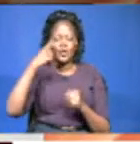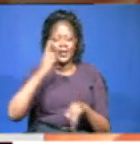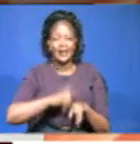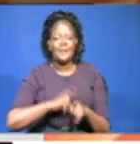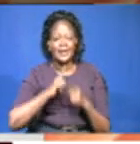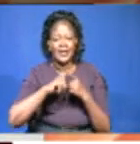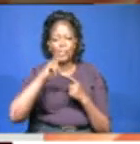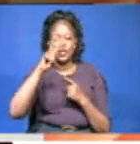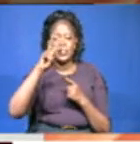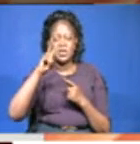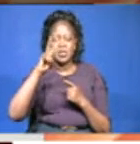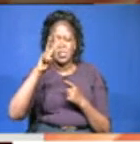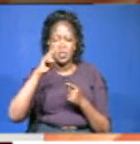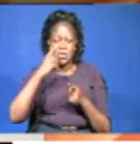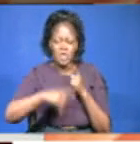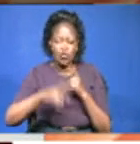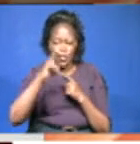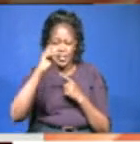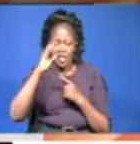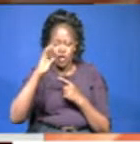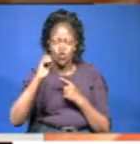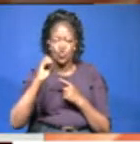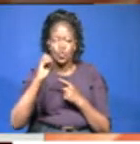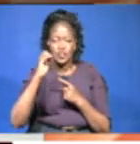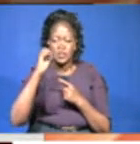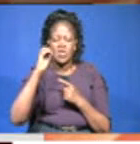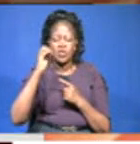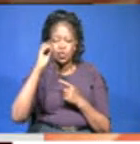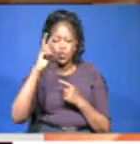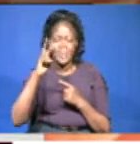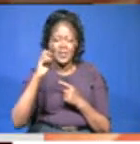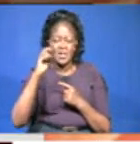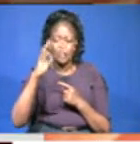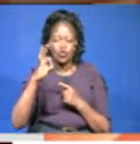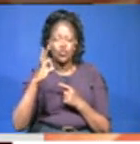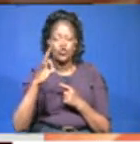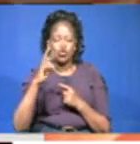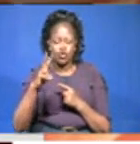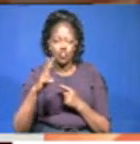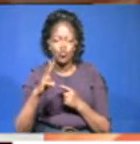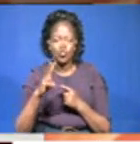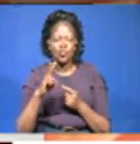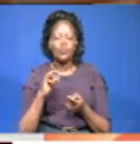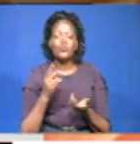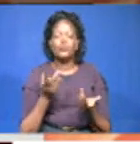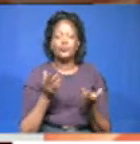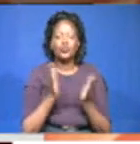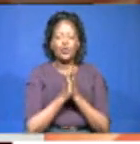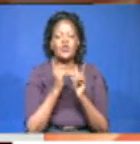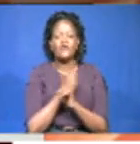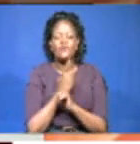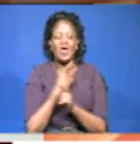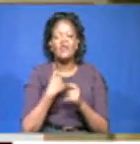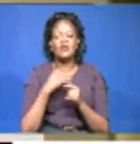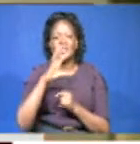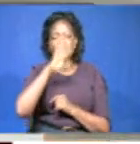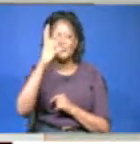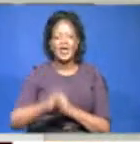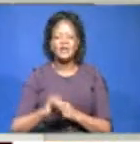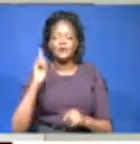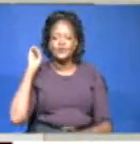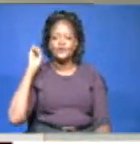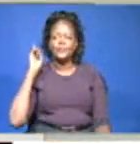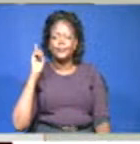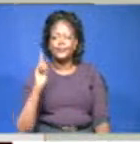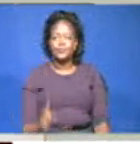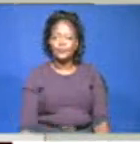2032, which will ensure energy security. Here are the details of this and other stories making headlines across Africa.